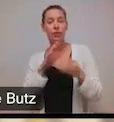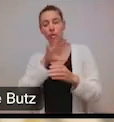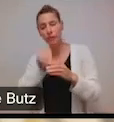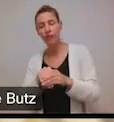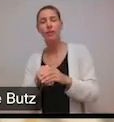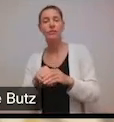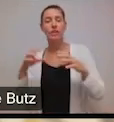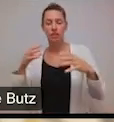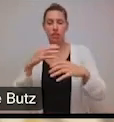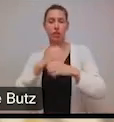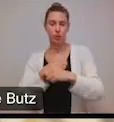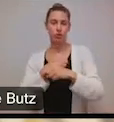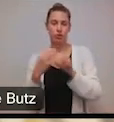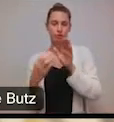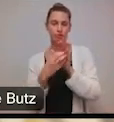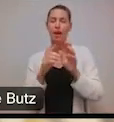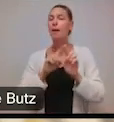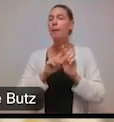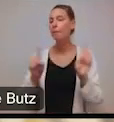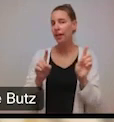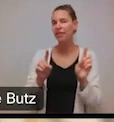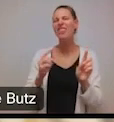it's very polite to add a thank you.